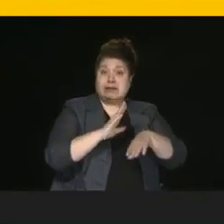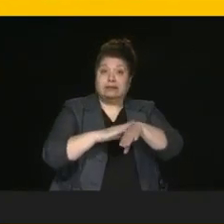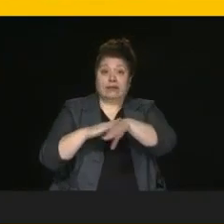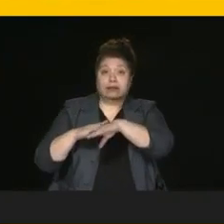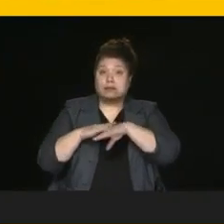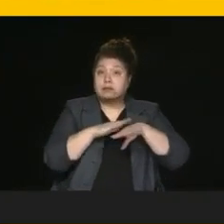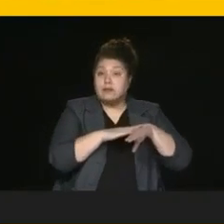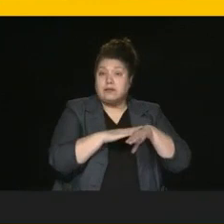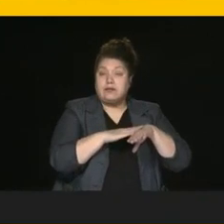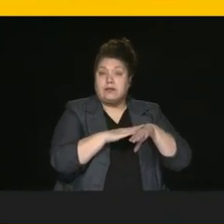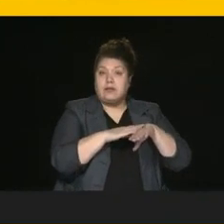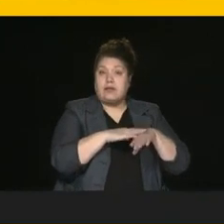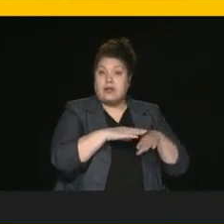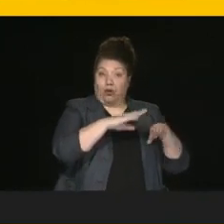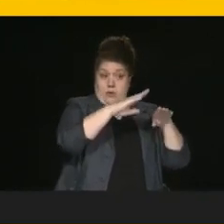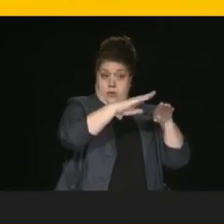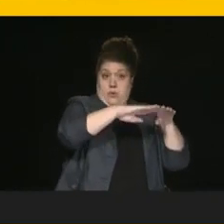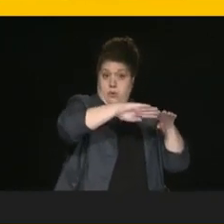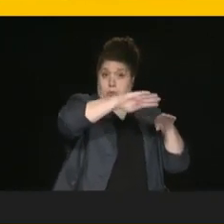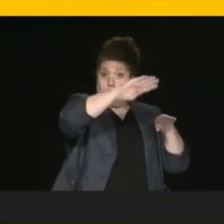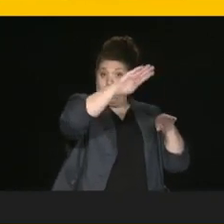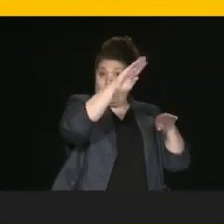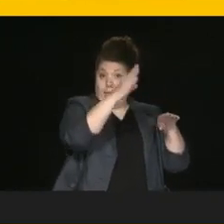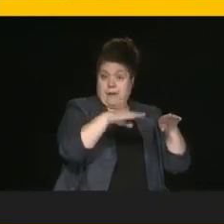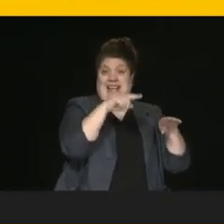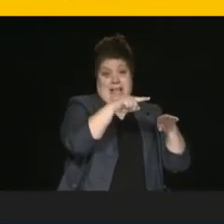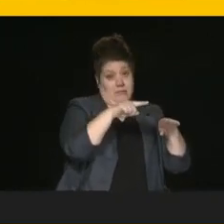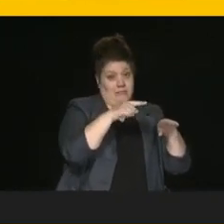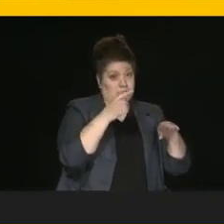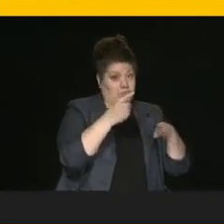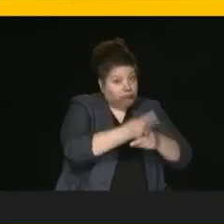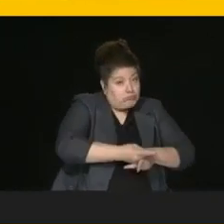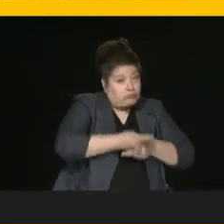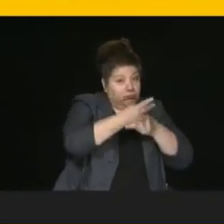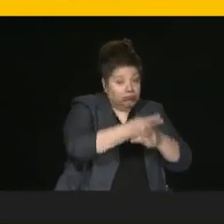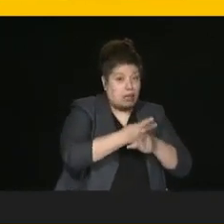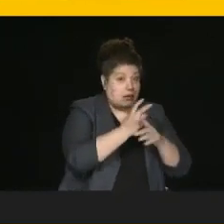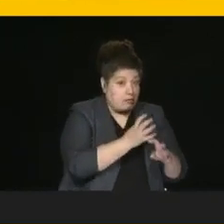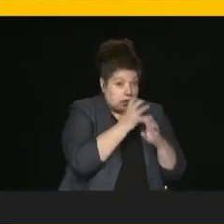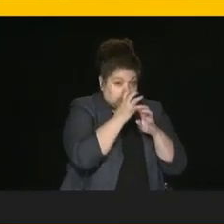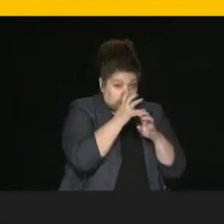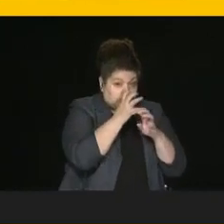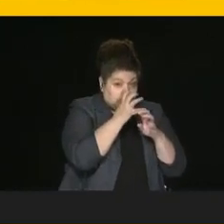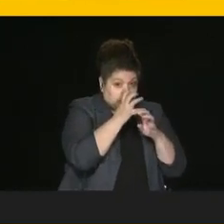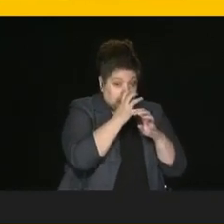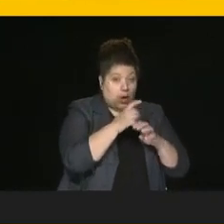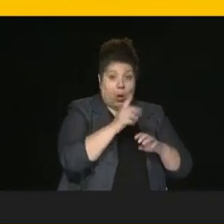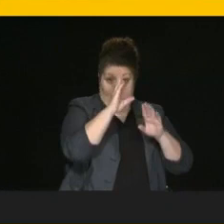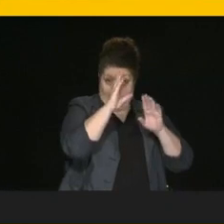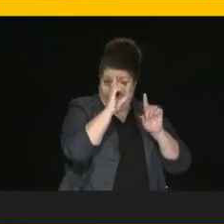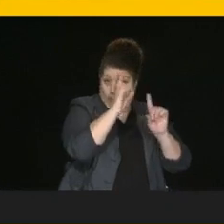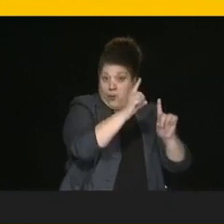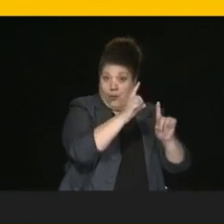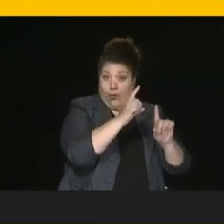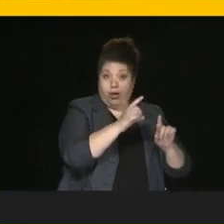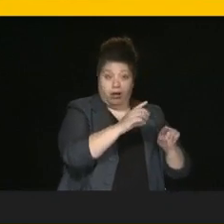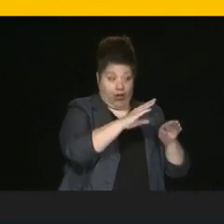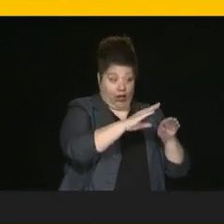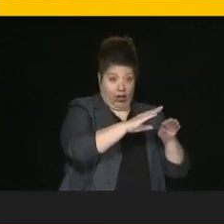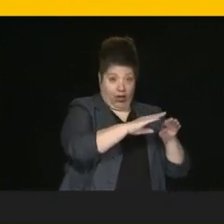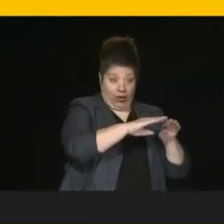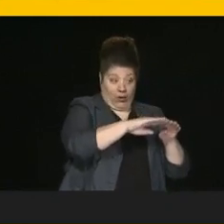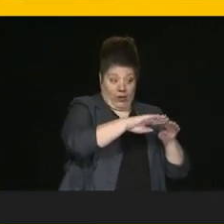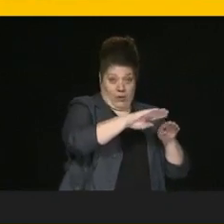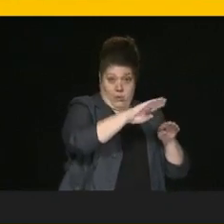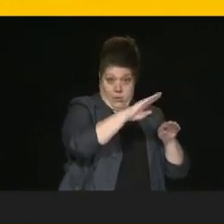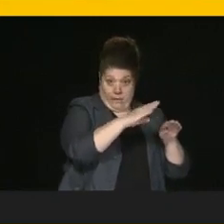with our best efforts maintained, we hope that the first wave will end, or we can see that it will last until the